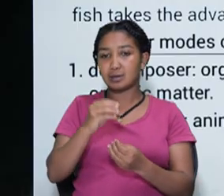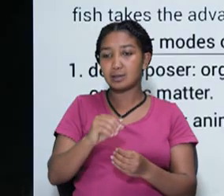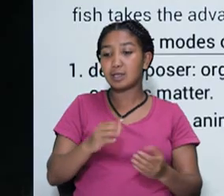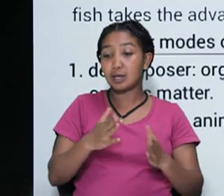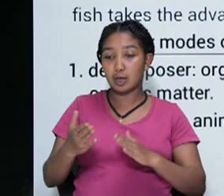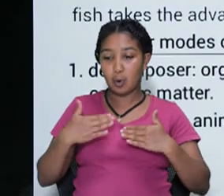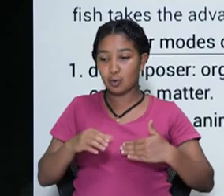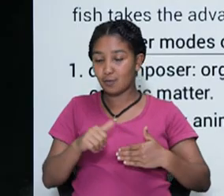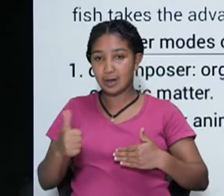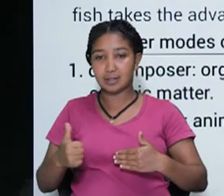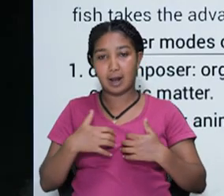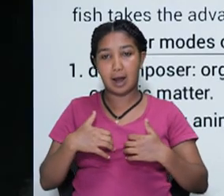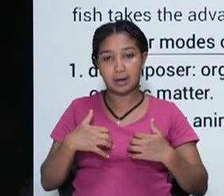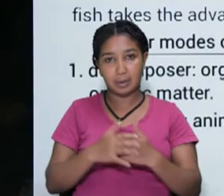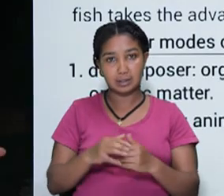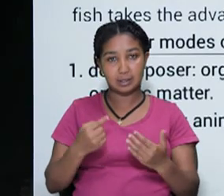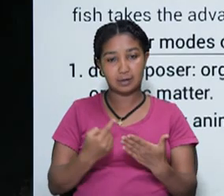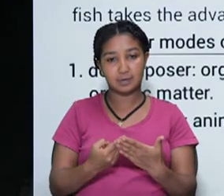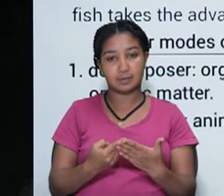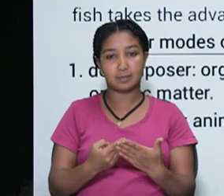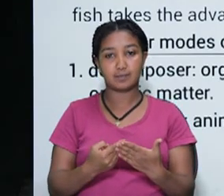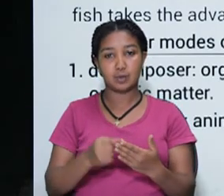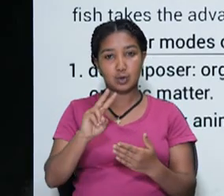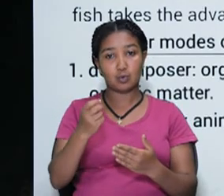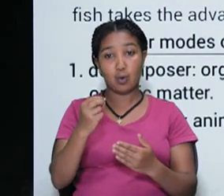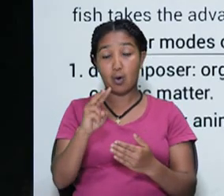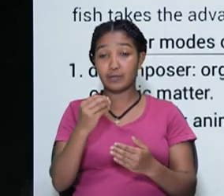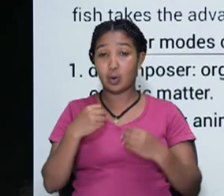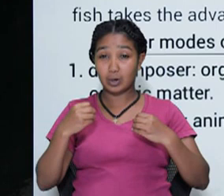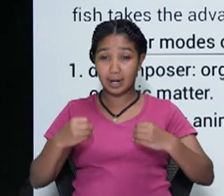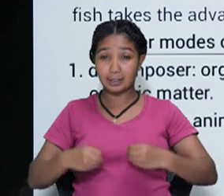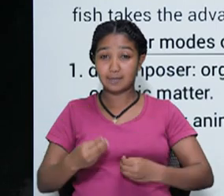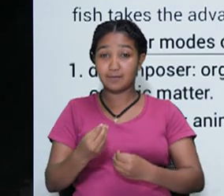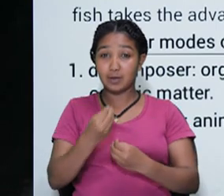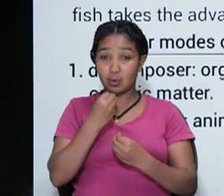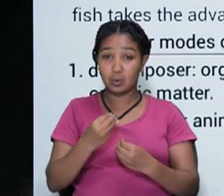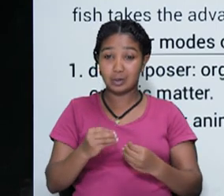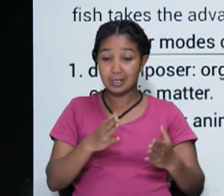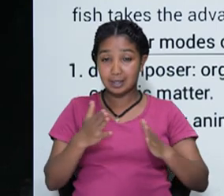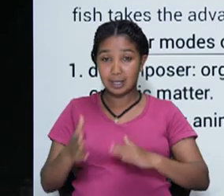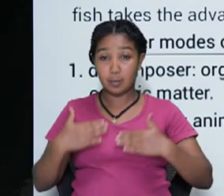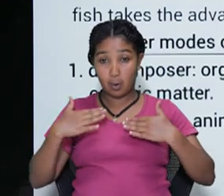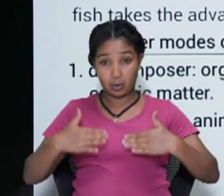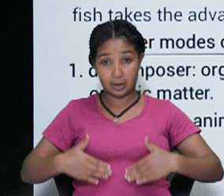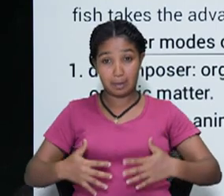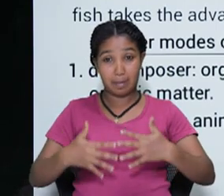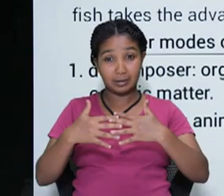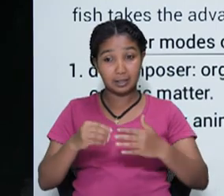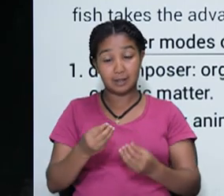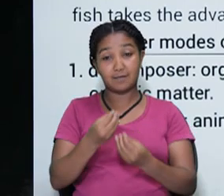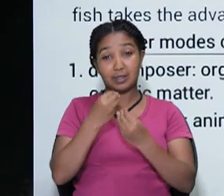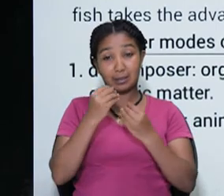animals. Even though two of the organisms feed on dead body matter,